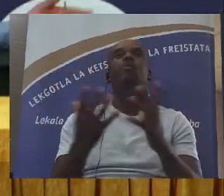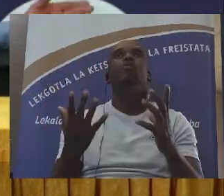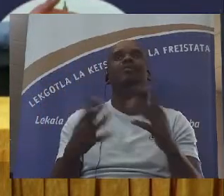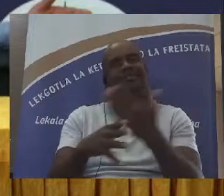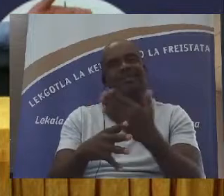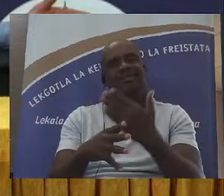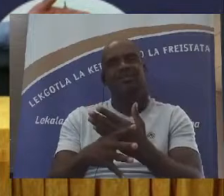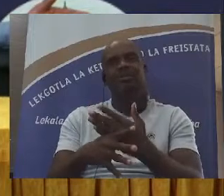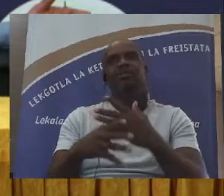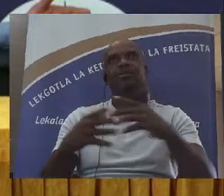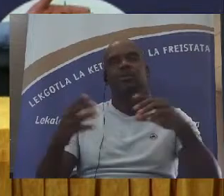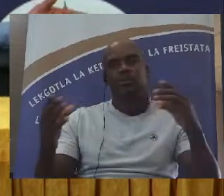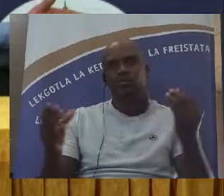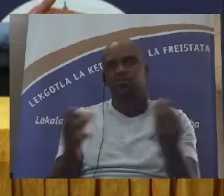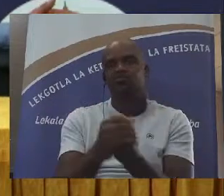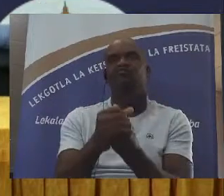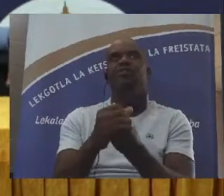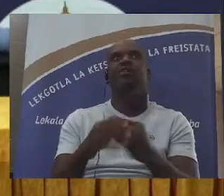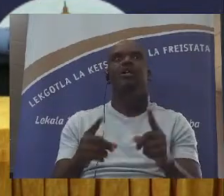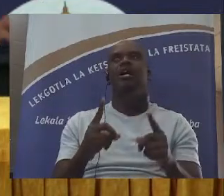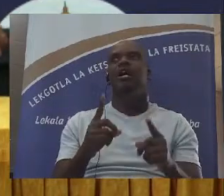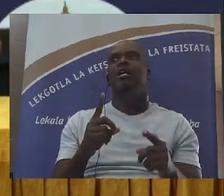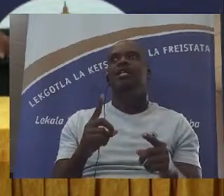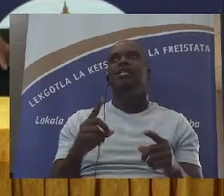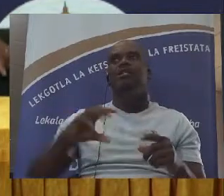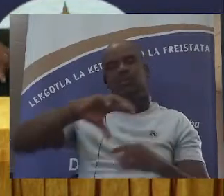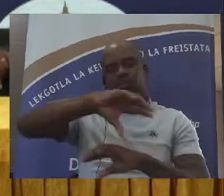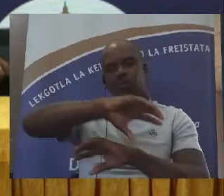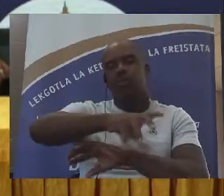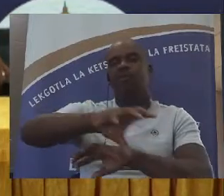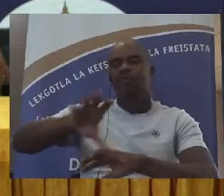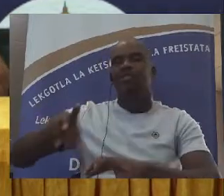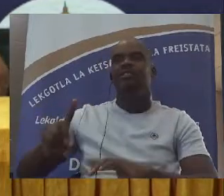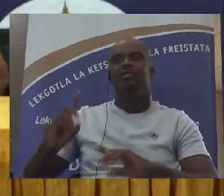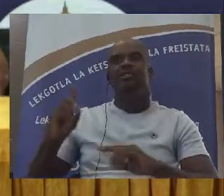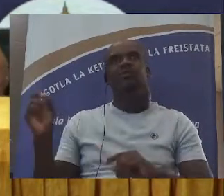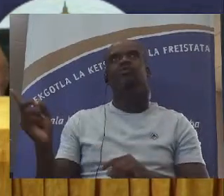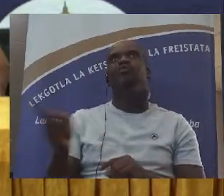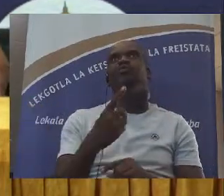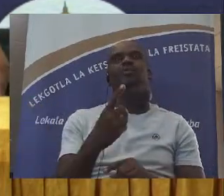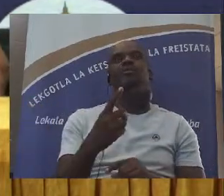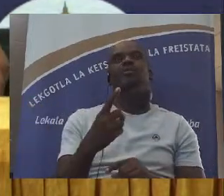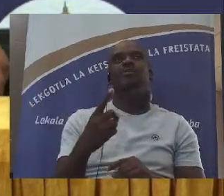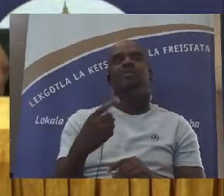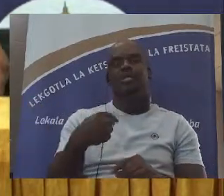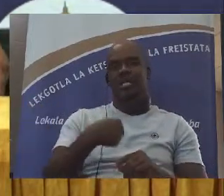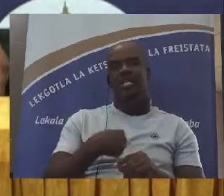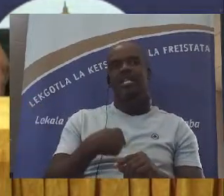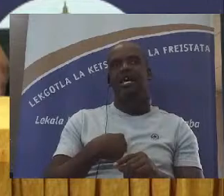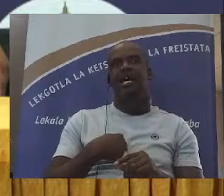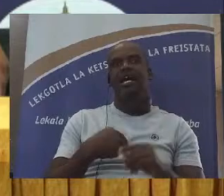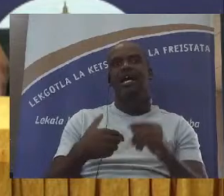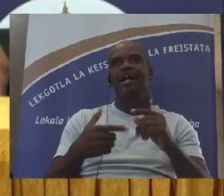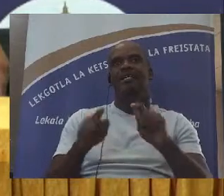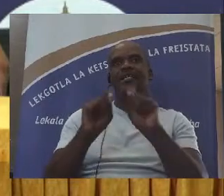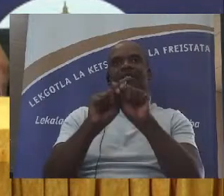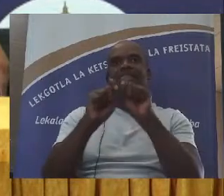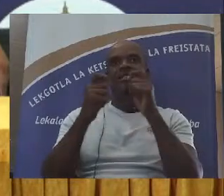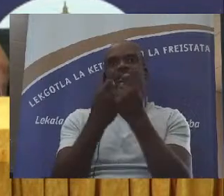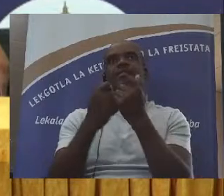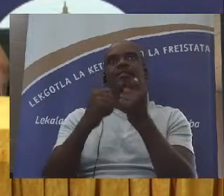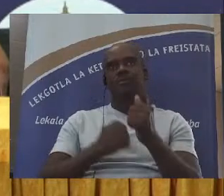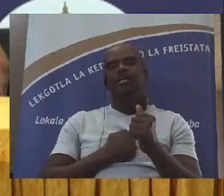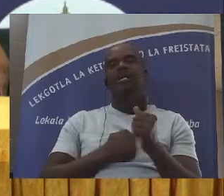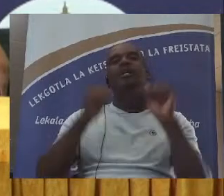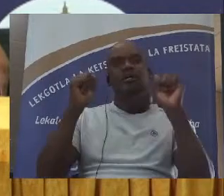all the provinces, me and my team, and we've said to the provinces, what can we do? And we're rolling that out.